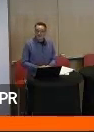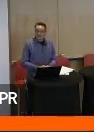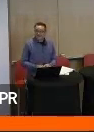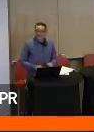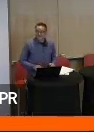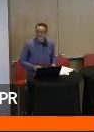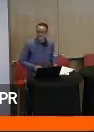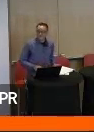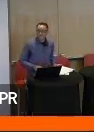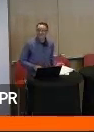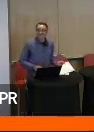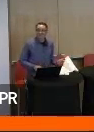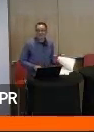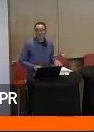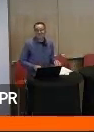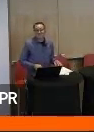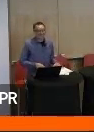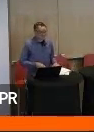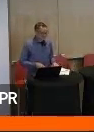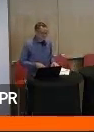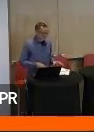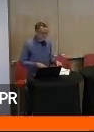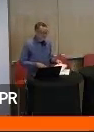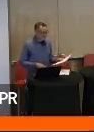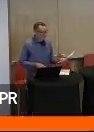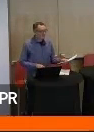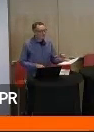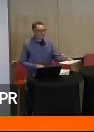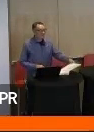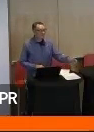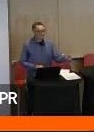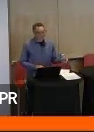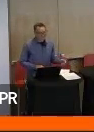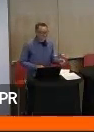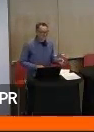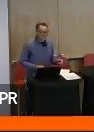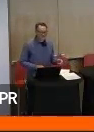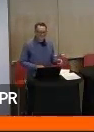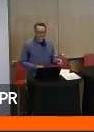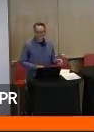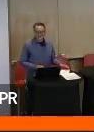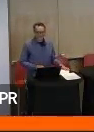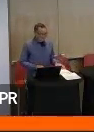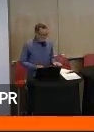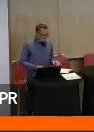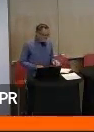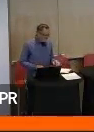And that concludes the TMAP segment. And we're probably only about 5 minutes behind schedule now.